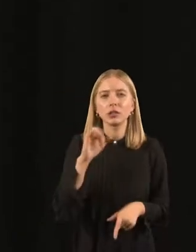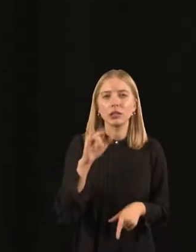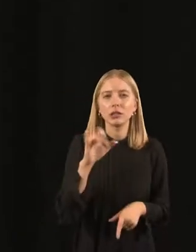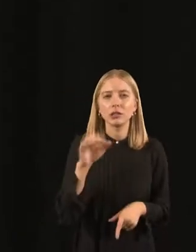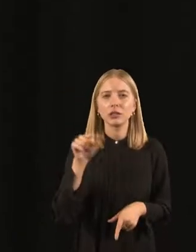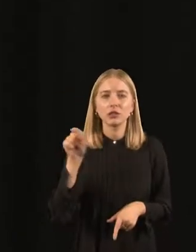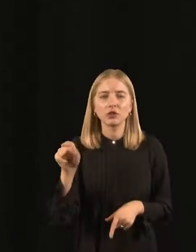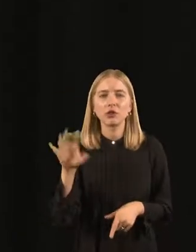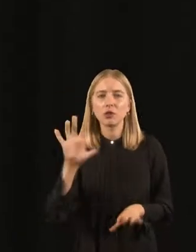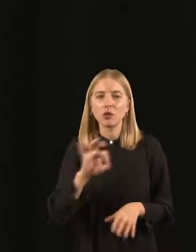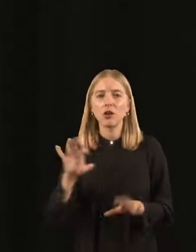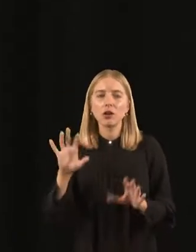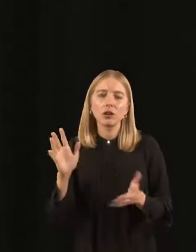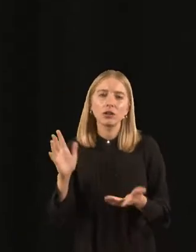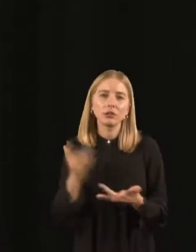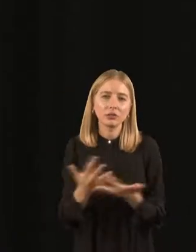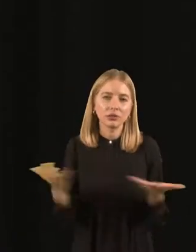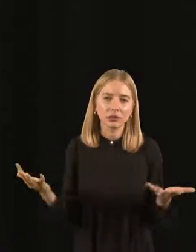Mr.